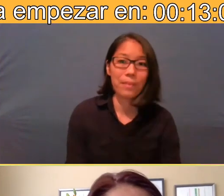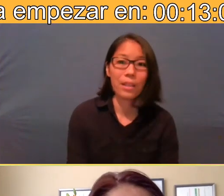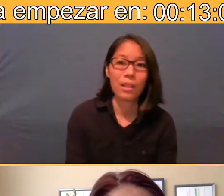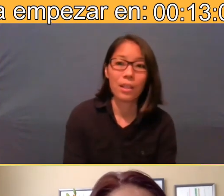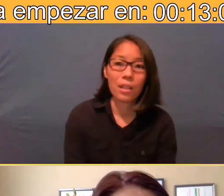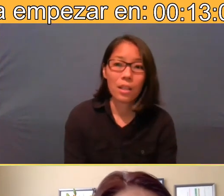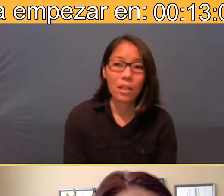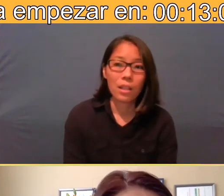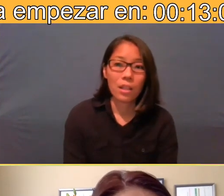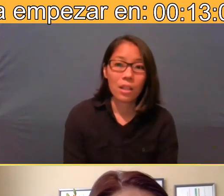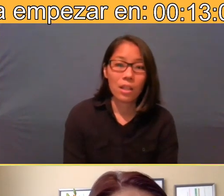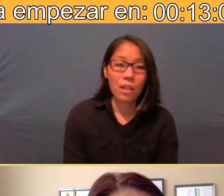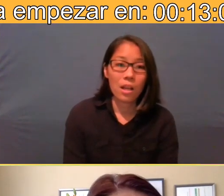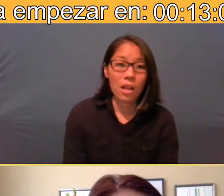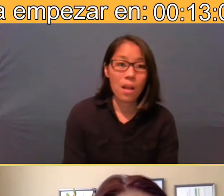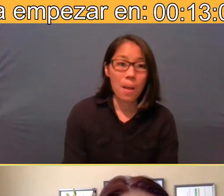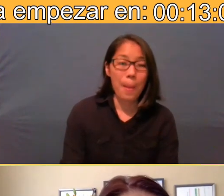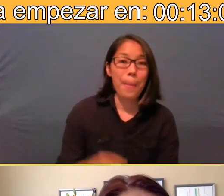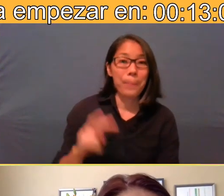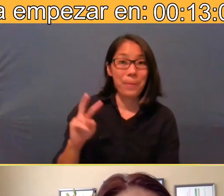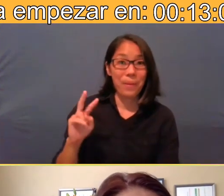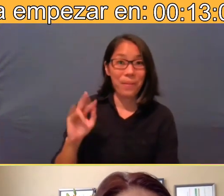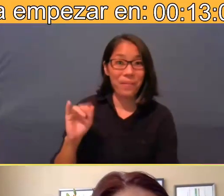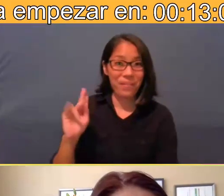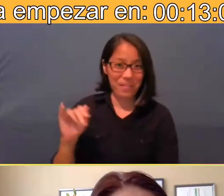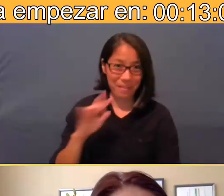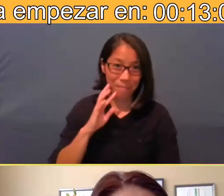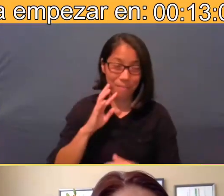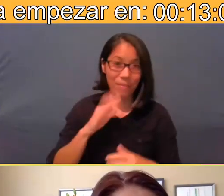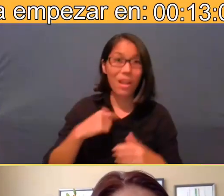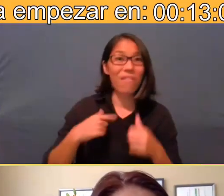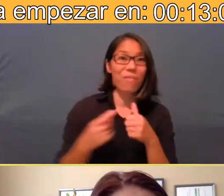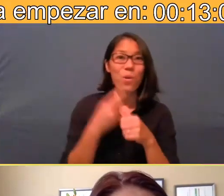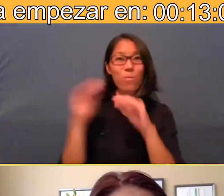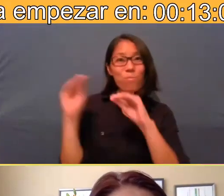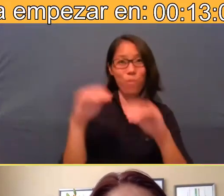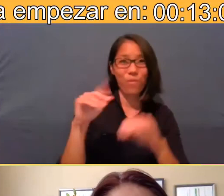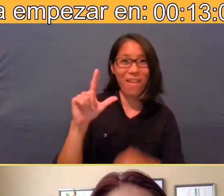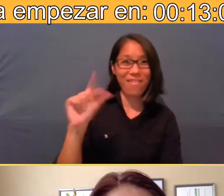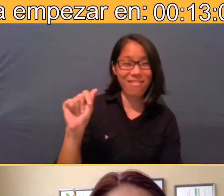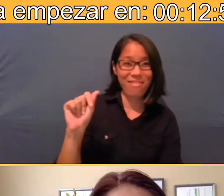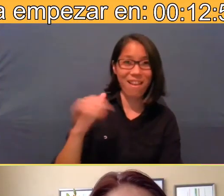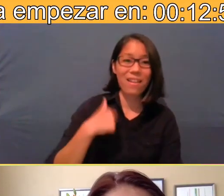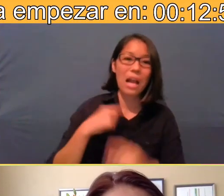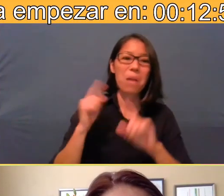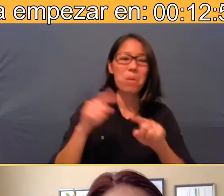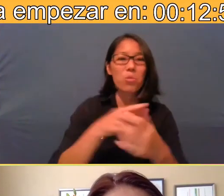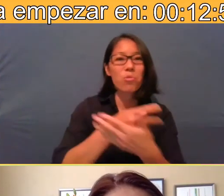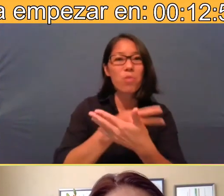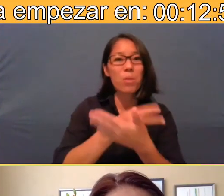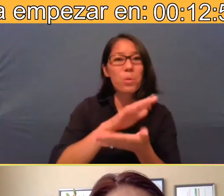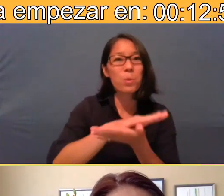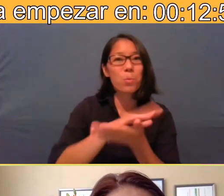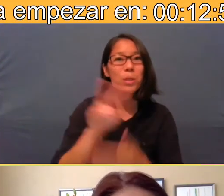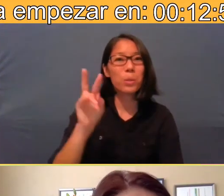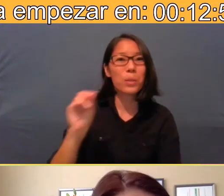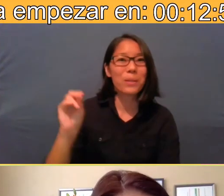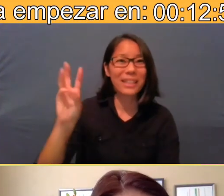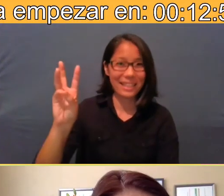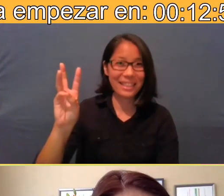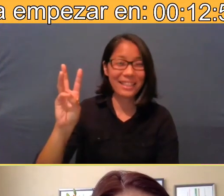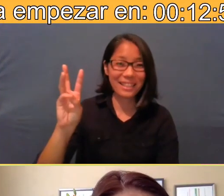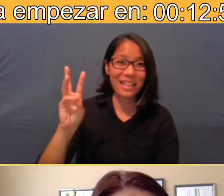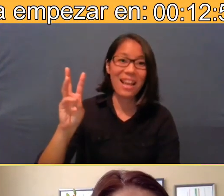When I first moved to Los Angeles was when I went to graduate school in 2006. And I happened